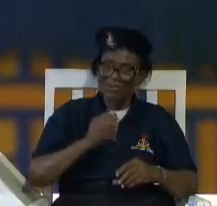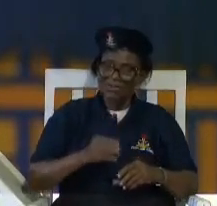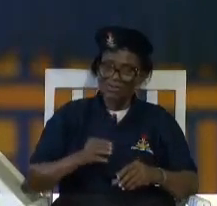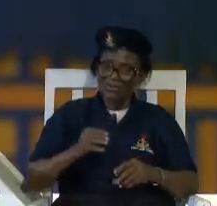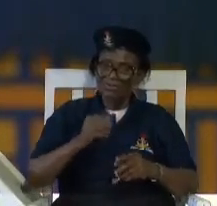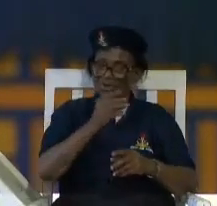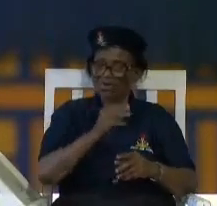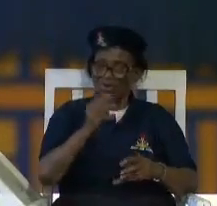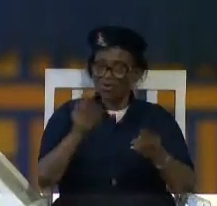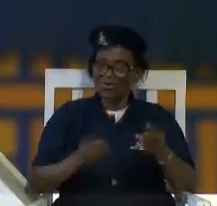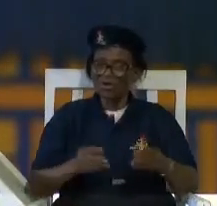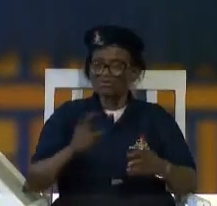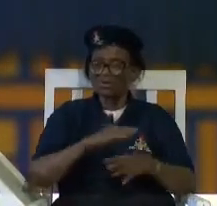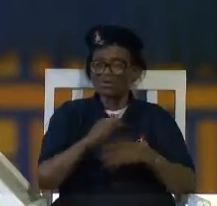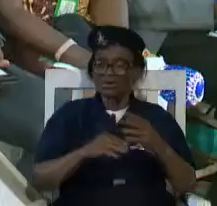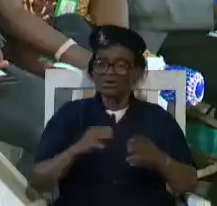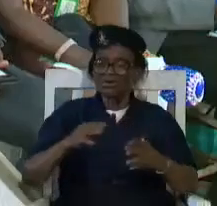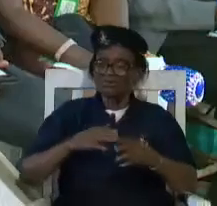And I will see you there.